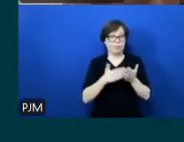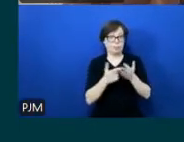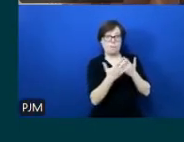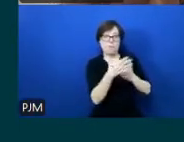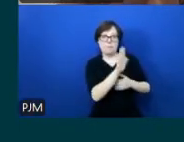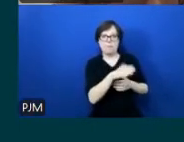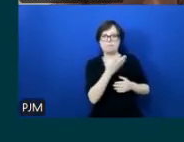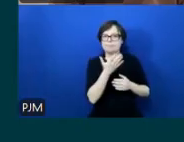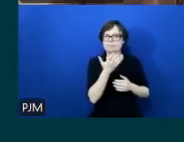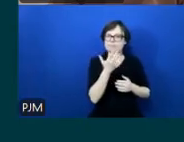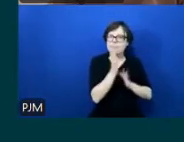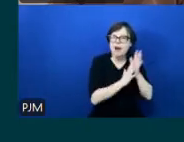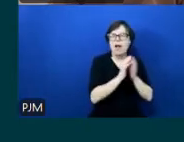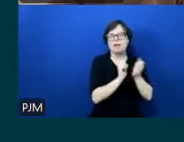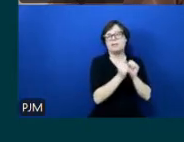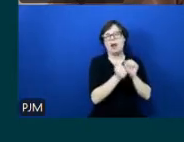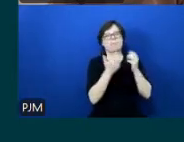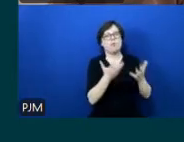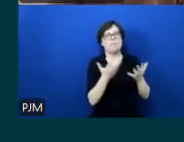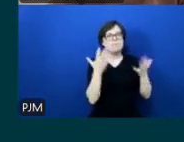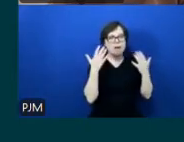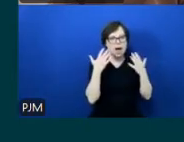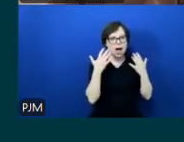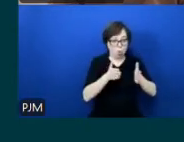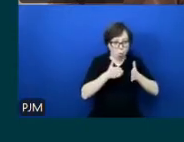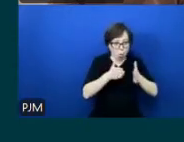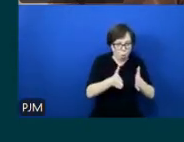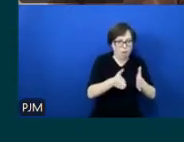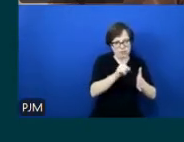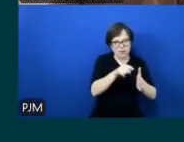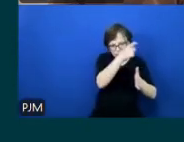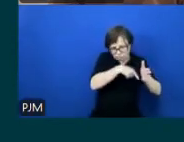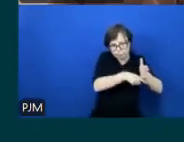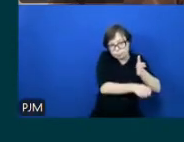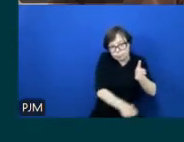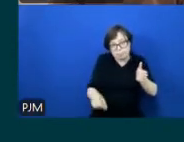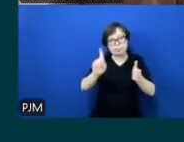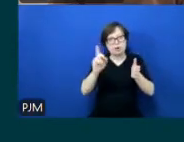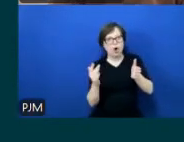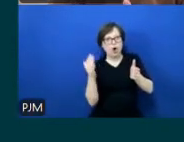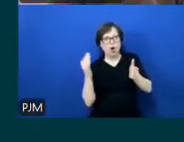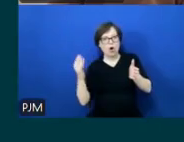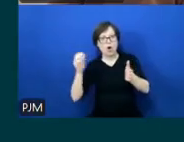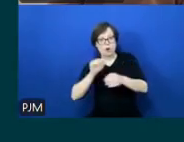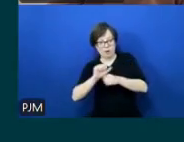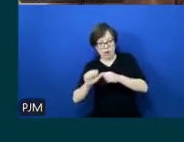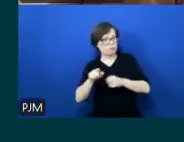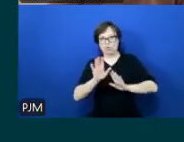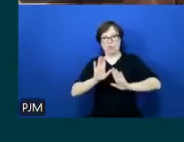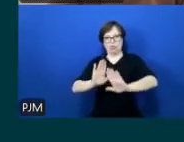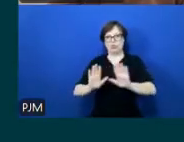would be part of the neighborhood. Another typology are the streets in neighborhoods of contiguous